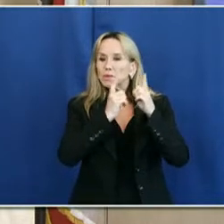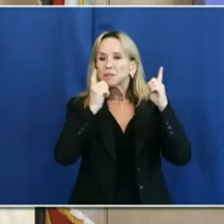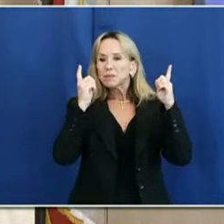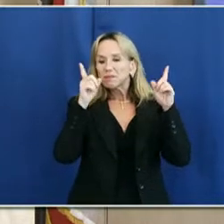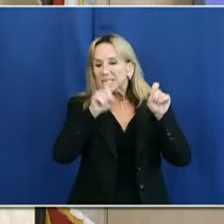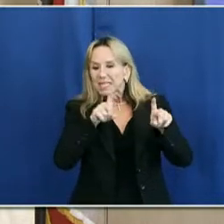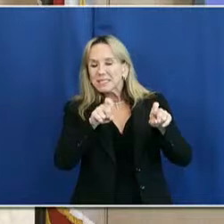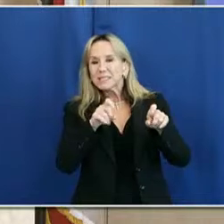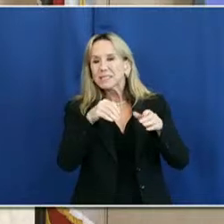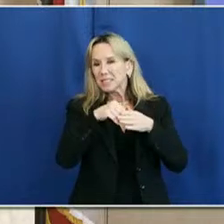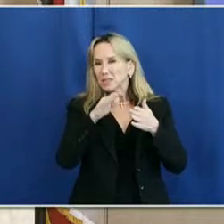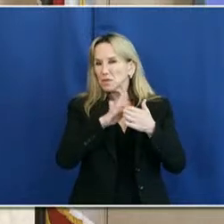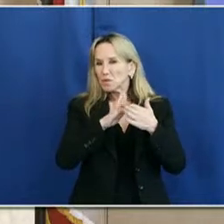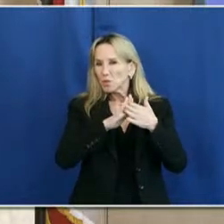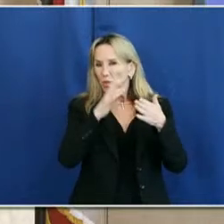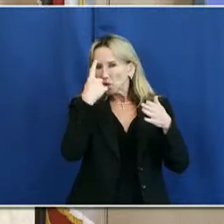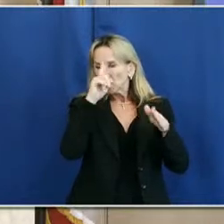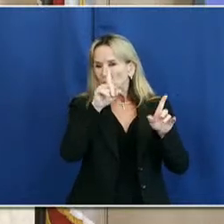is going to respond to that question.